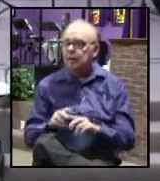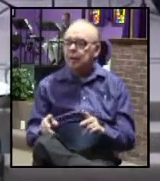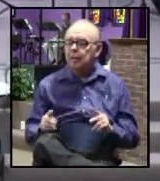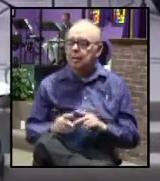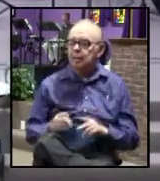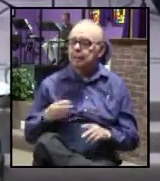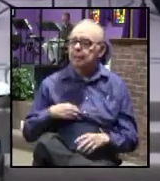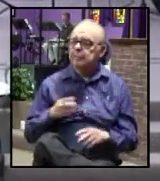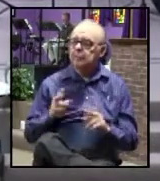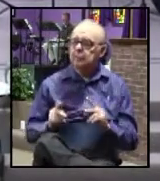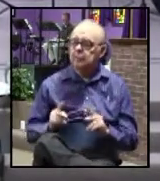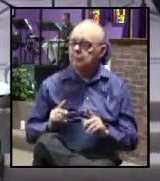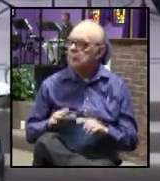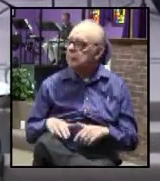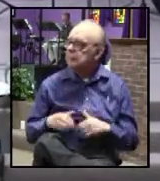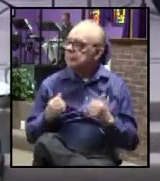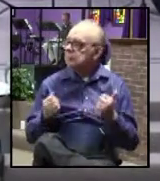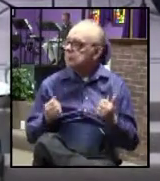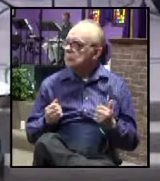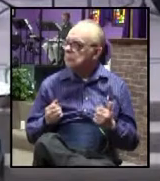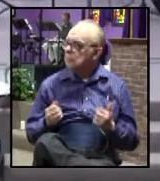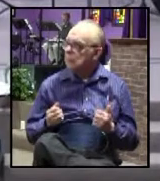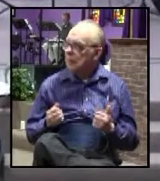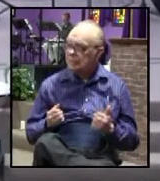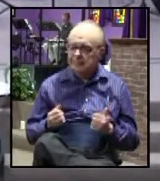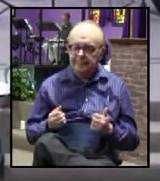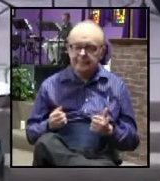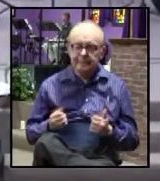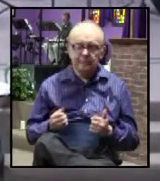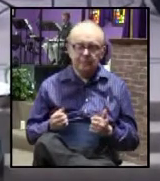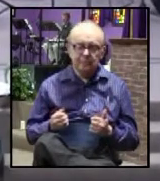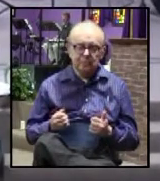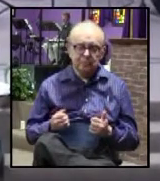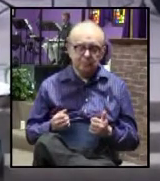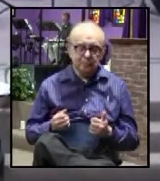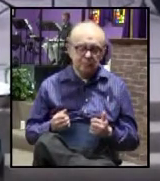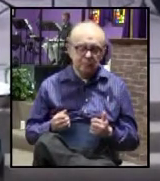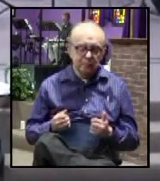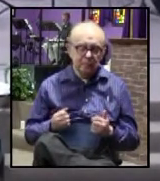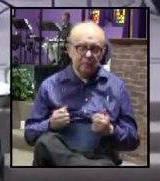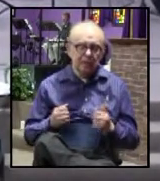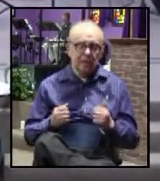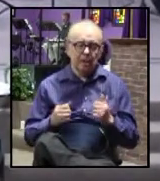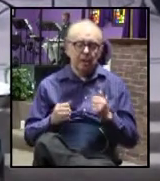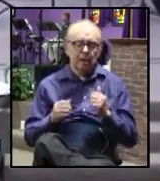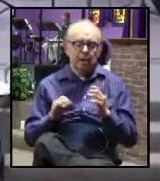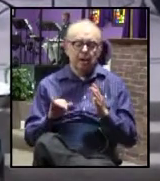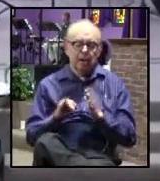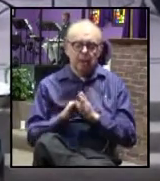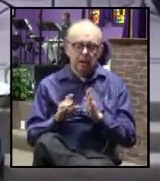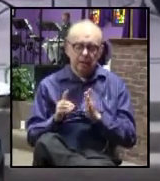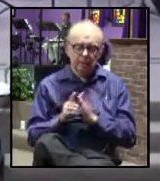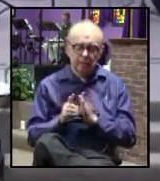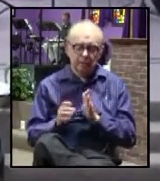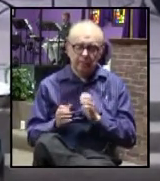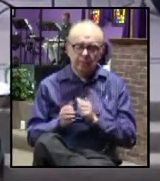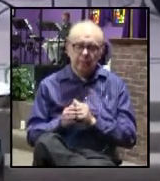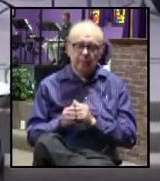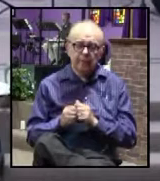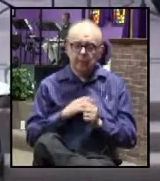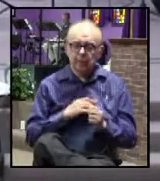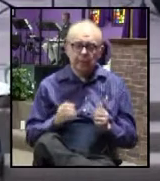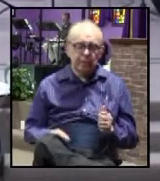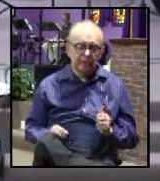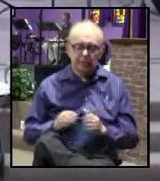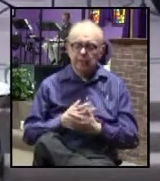we have the opportunity in our lives to let our identity reign. And if our identity is in Christ, it changes. We can